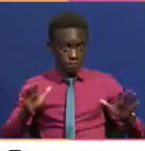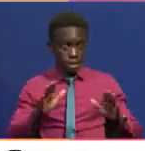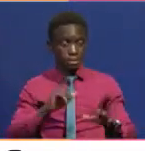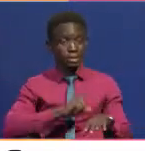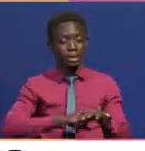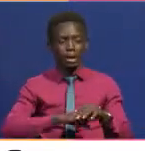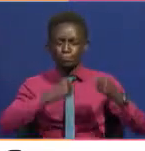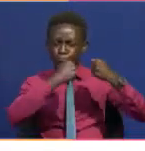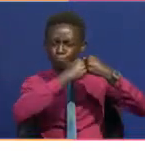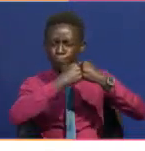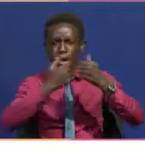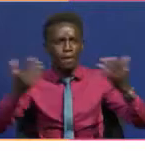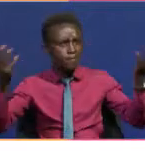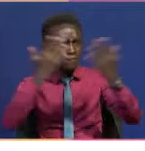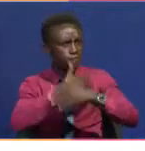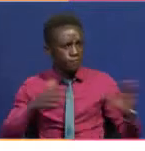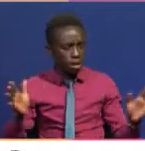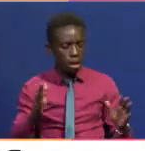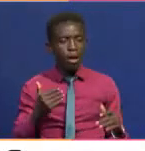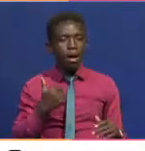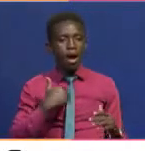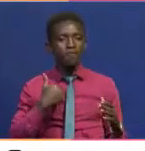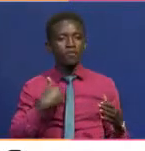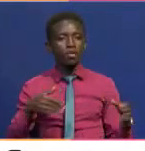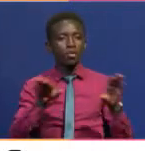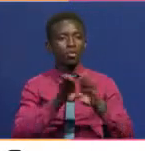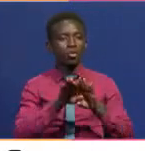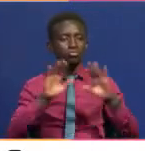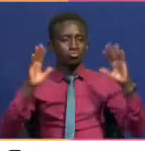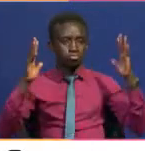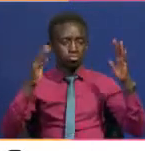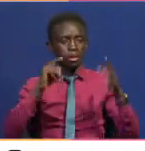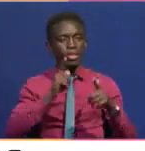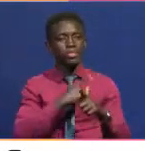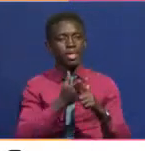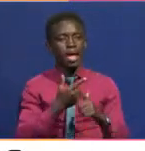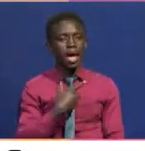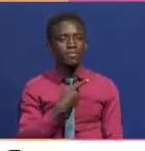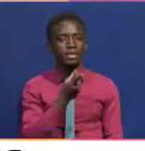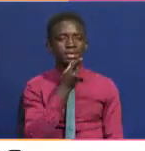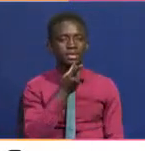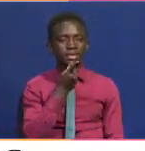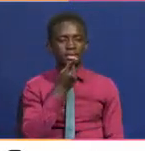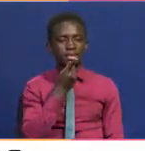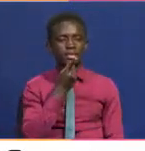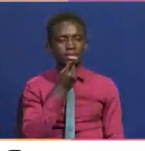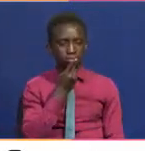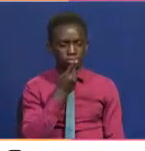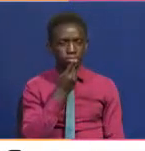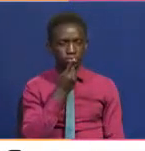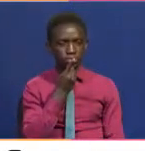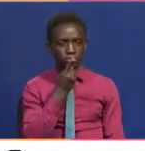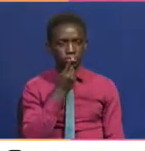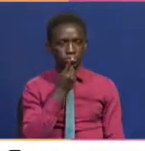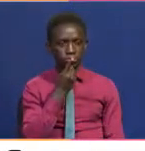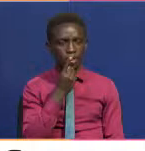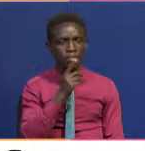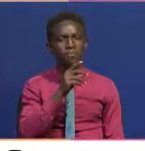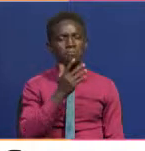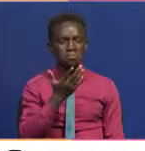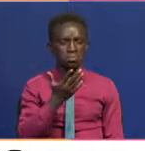a closing ceremony and a gala dinner. That's how it will look like. But we'll really want